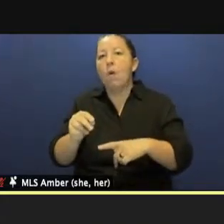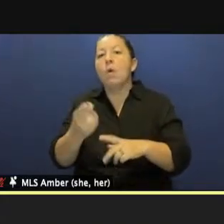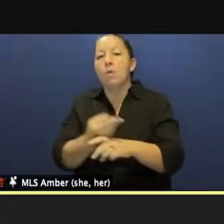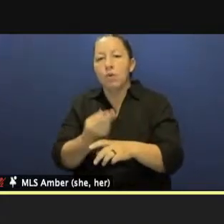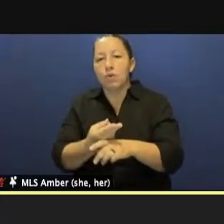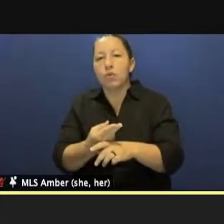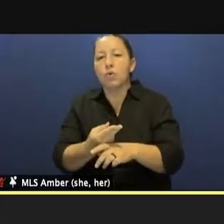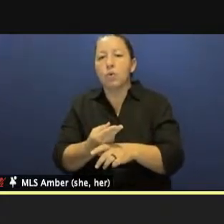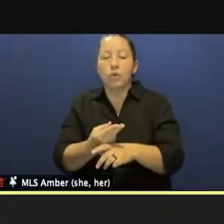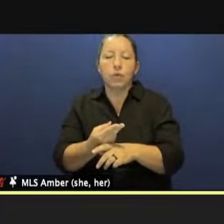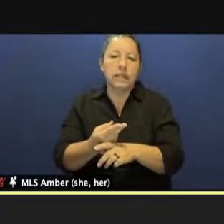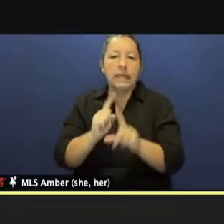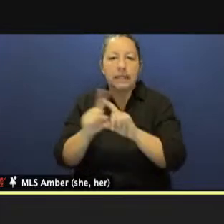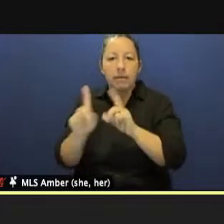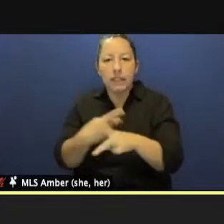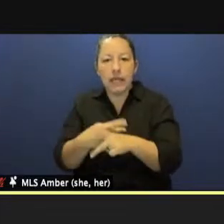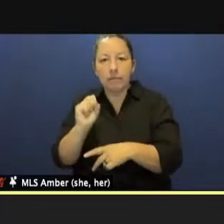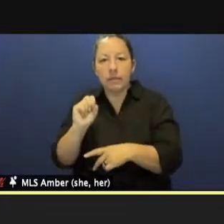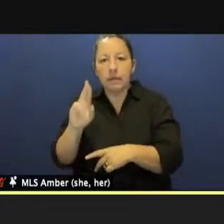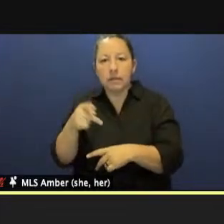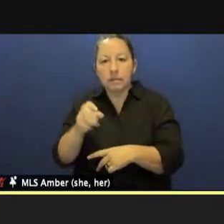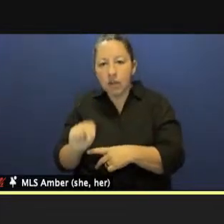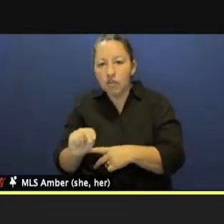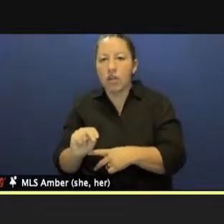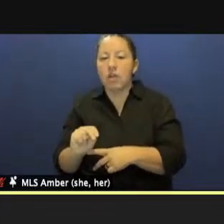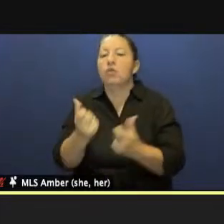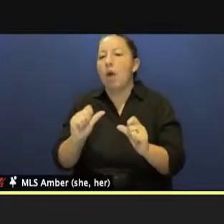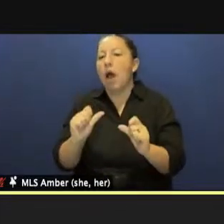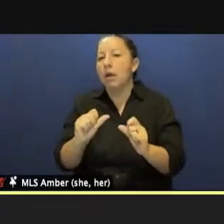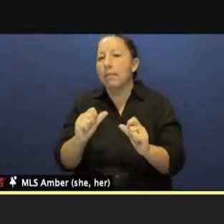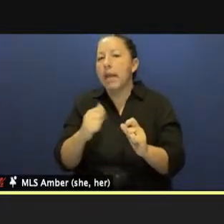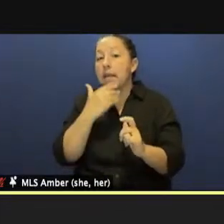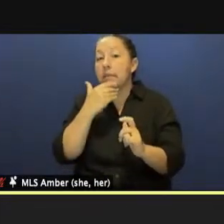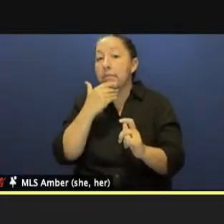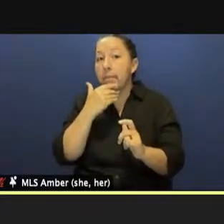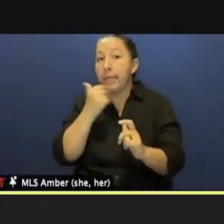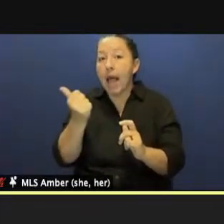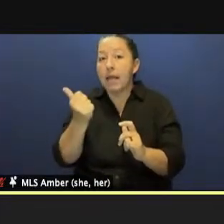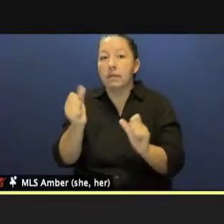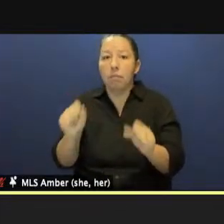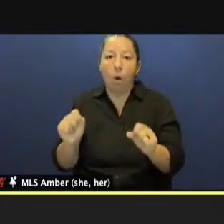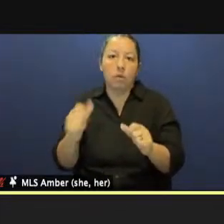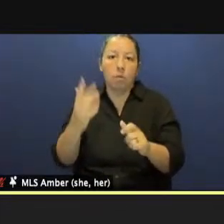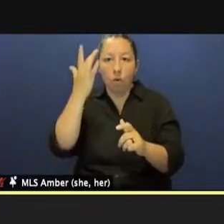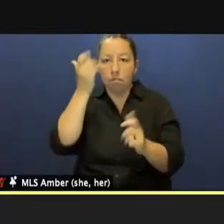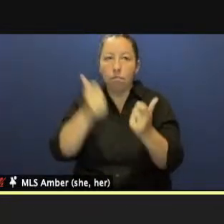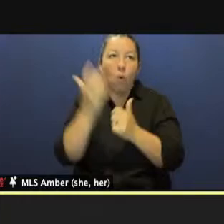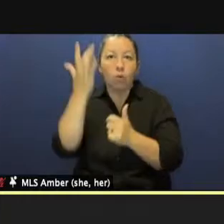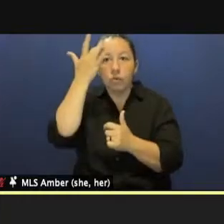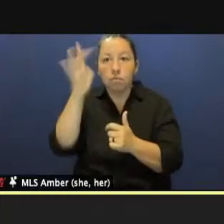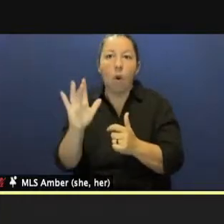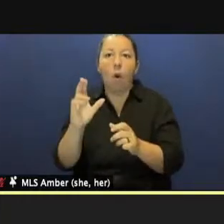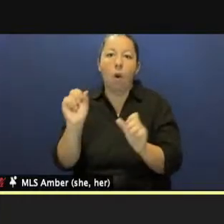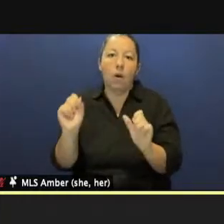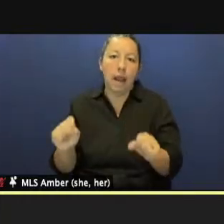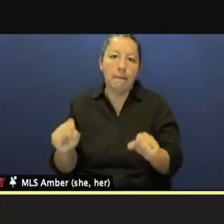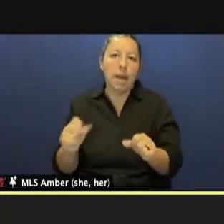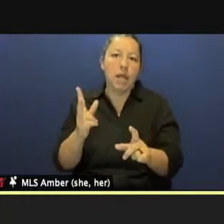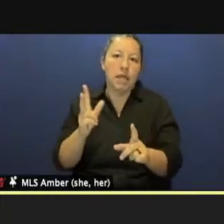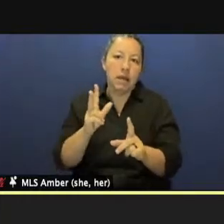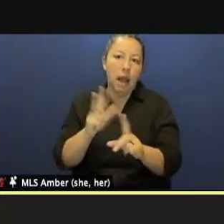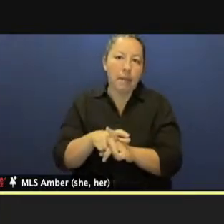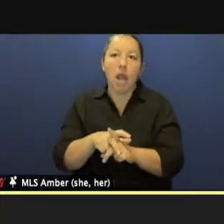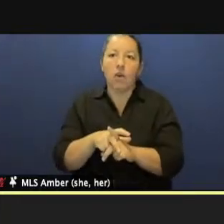we're just really trying to get as smart as we can with the capabilities of the rover, both the highly capable and the